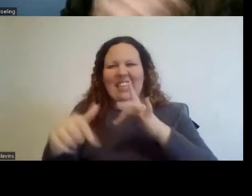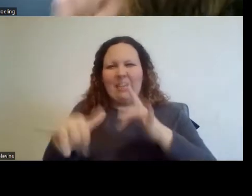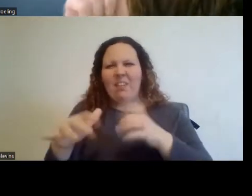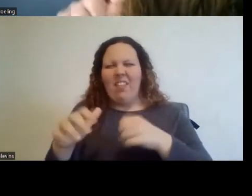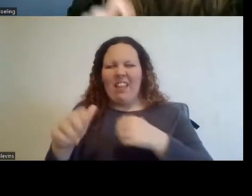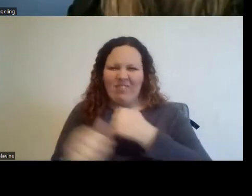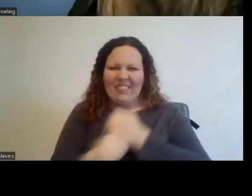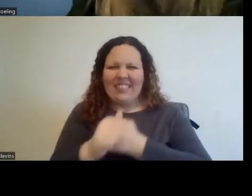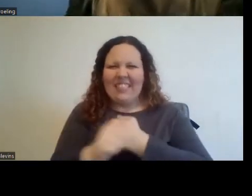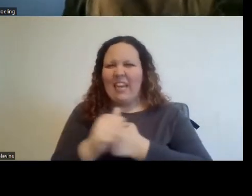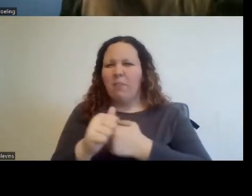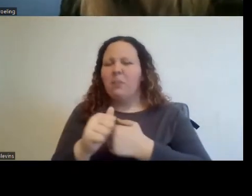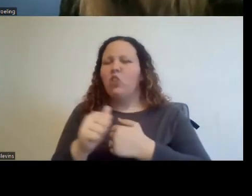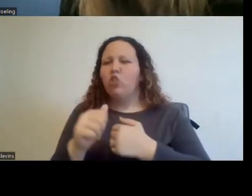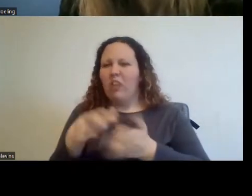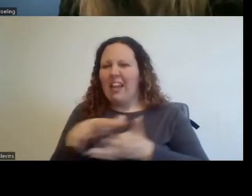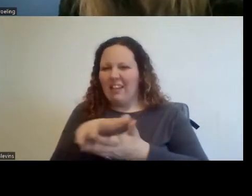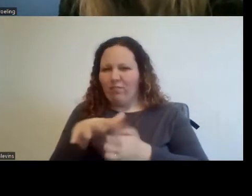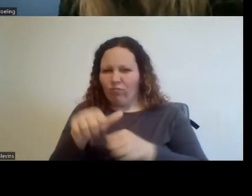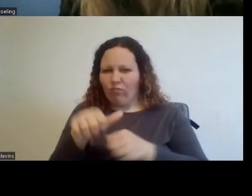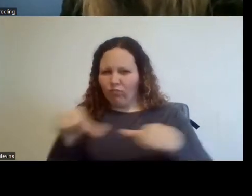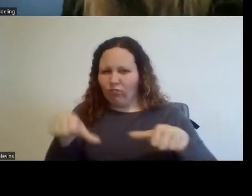and stimulates the hearing nerve directly.